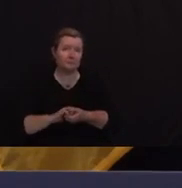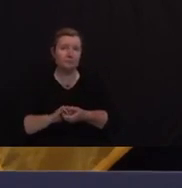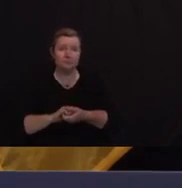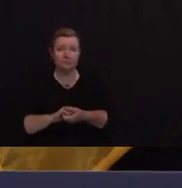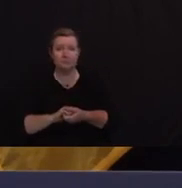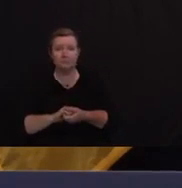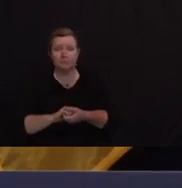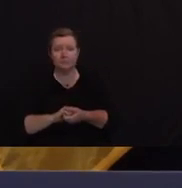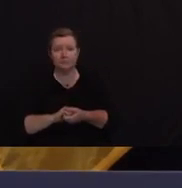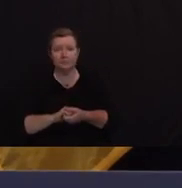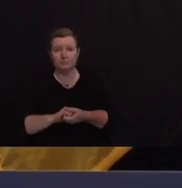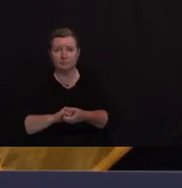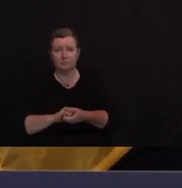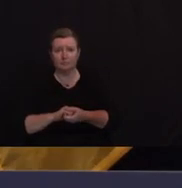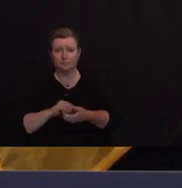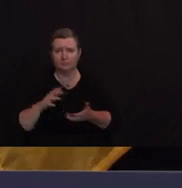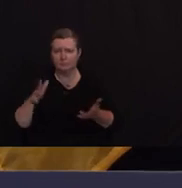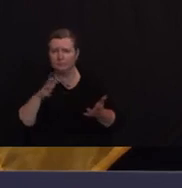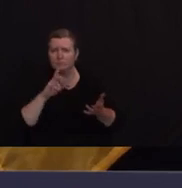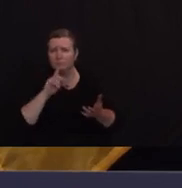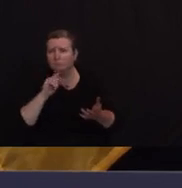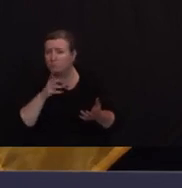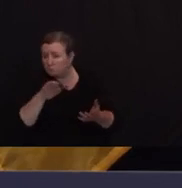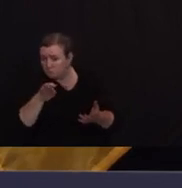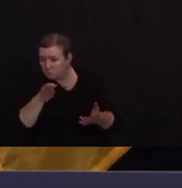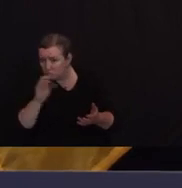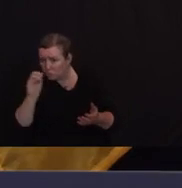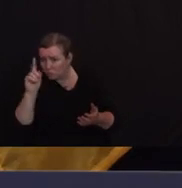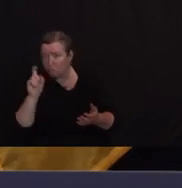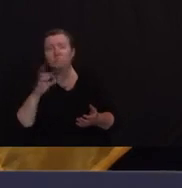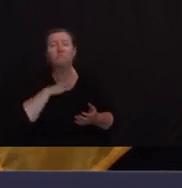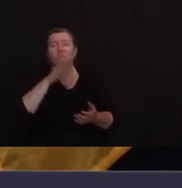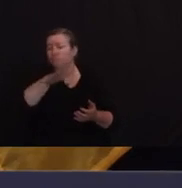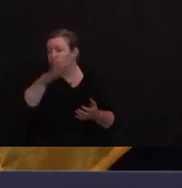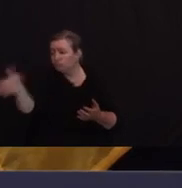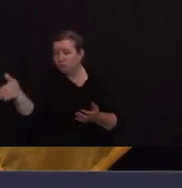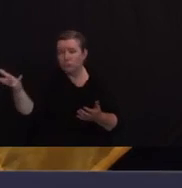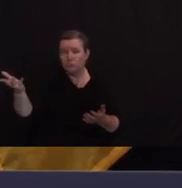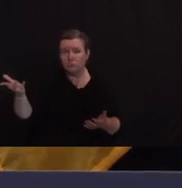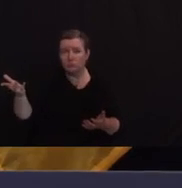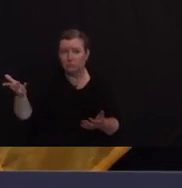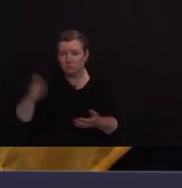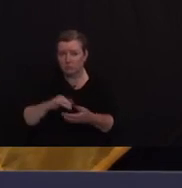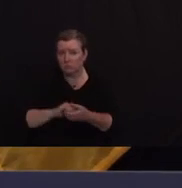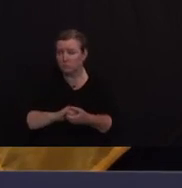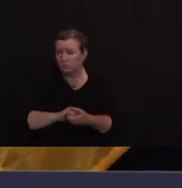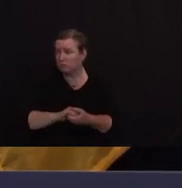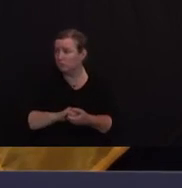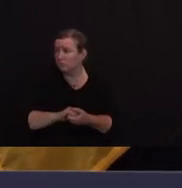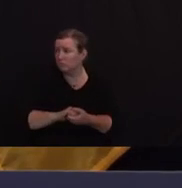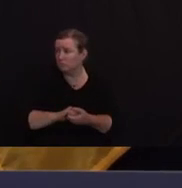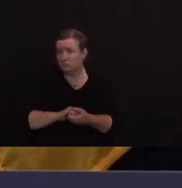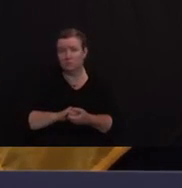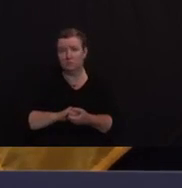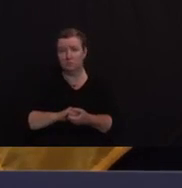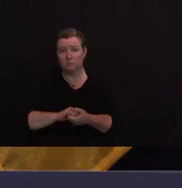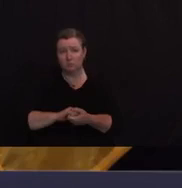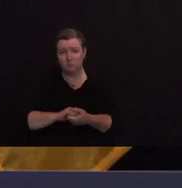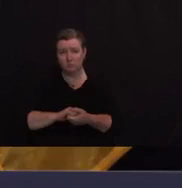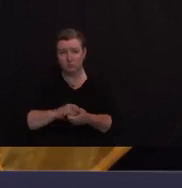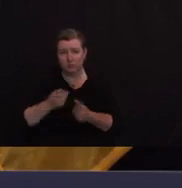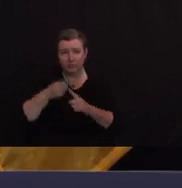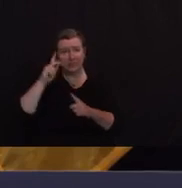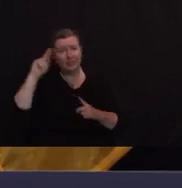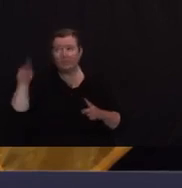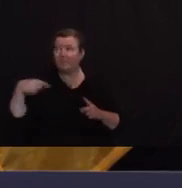cap? You're good, okay. Ma'am, how are you? Let's get a microphone there to you. How are you? You up from Philly, I believe? Yes, from